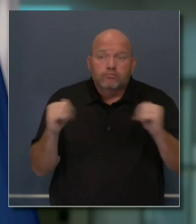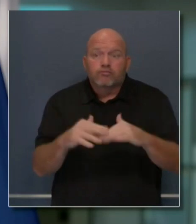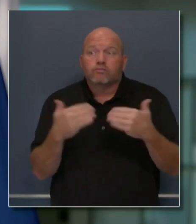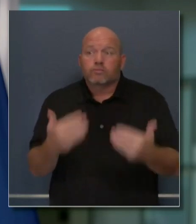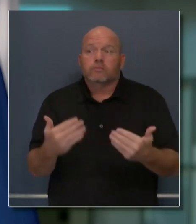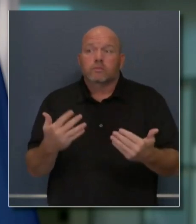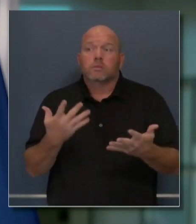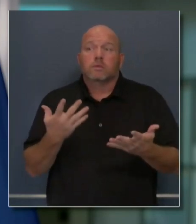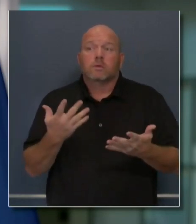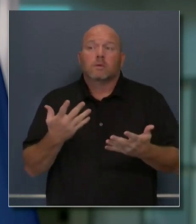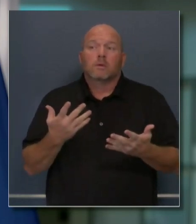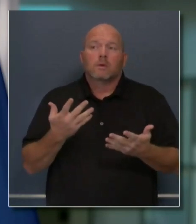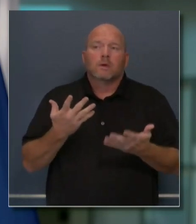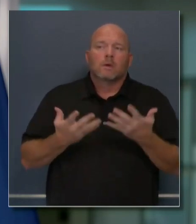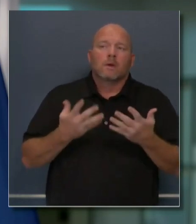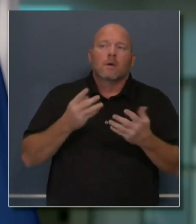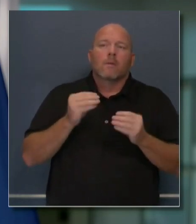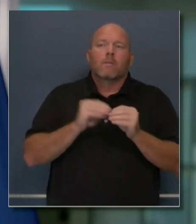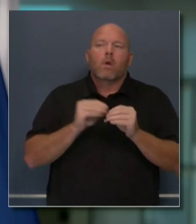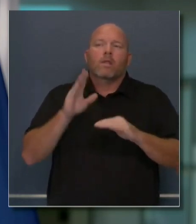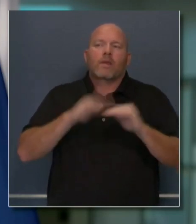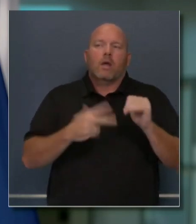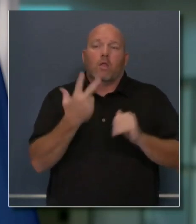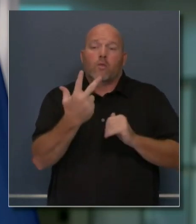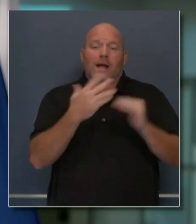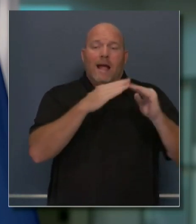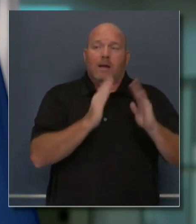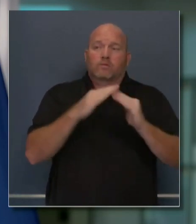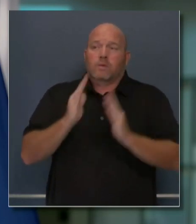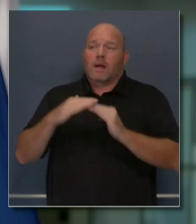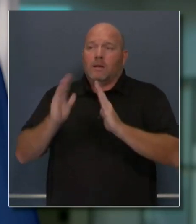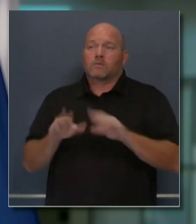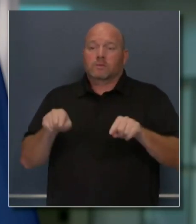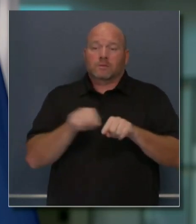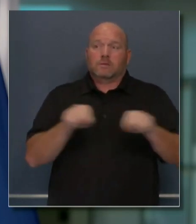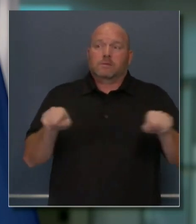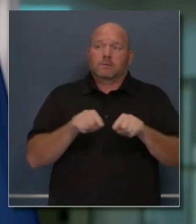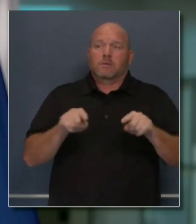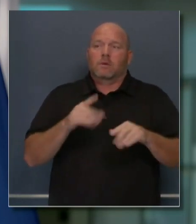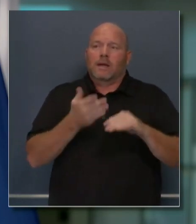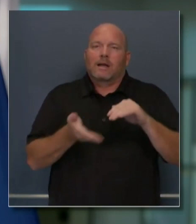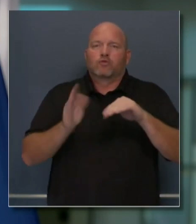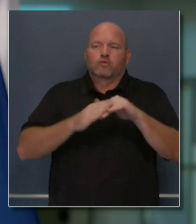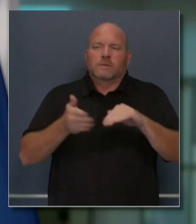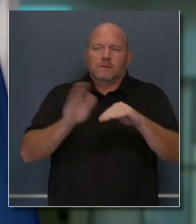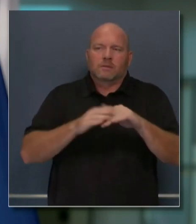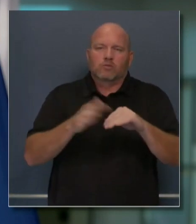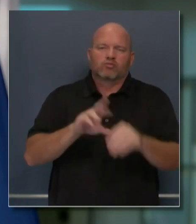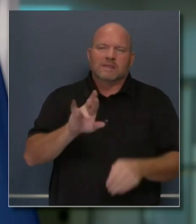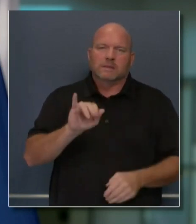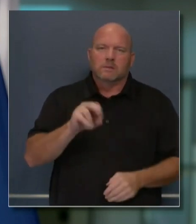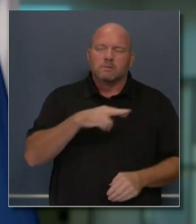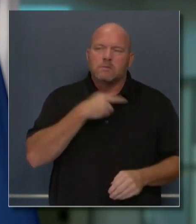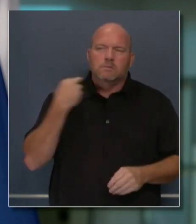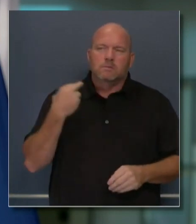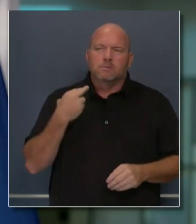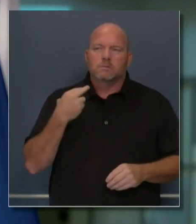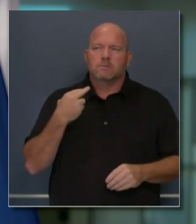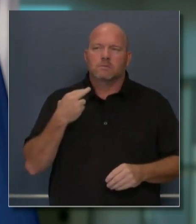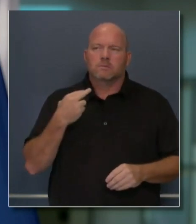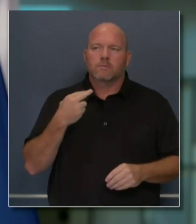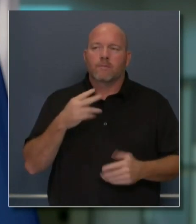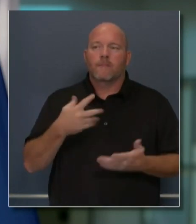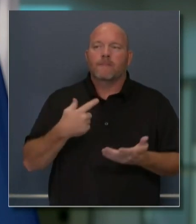really say more than 3 households, you really are increasing your risk. And so we tried to